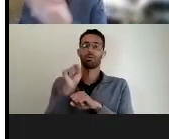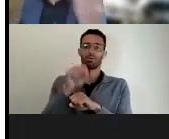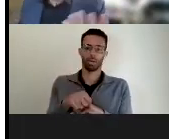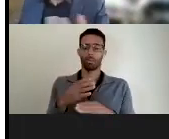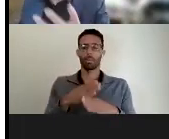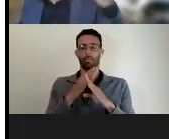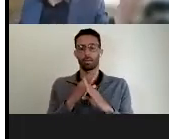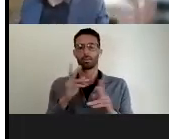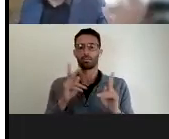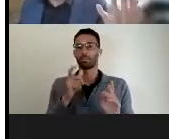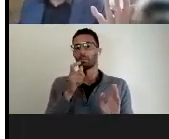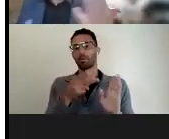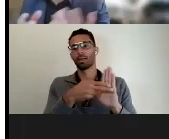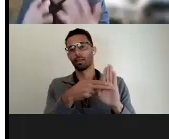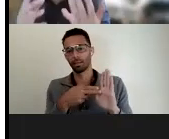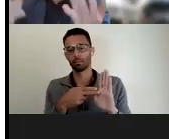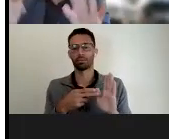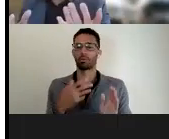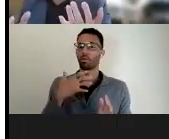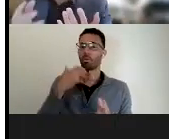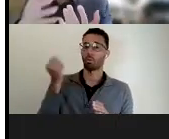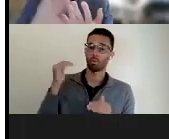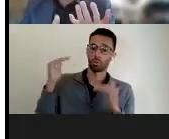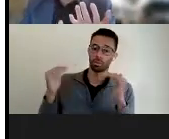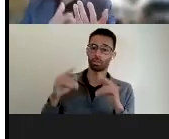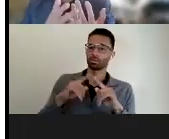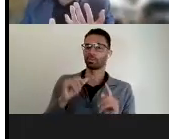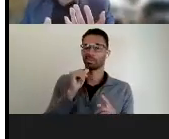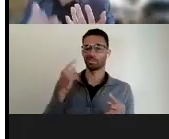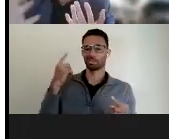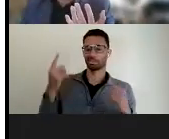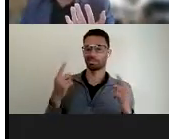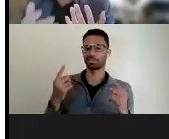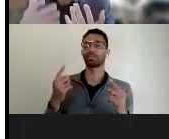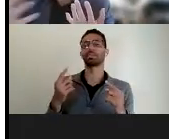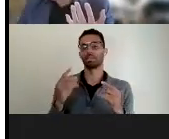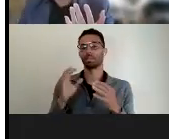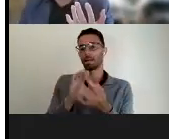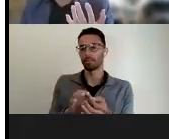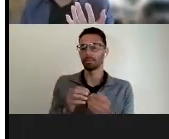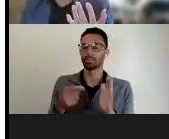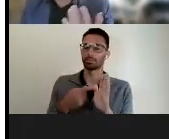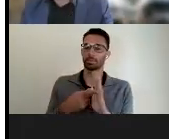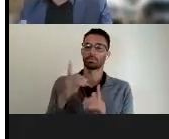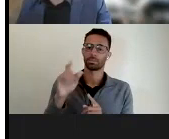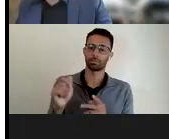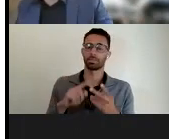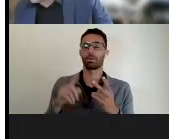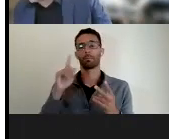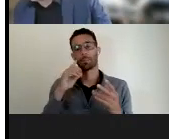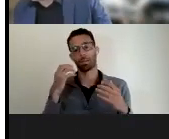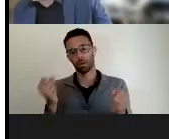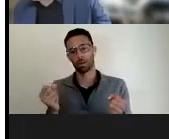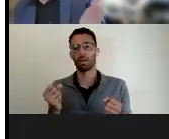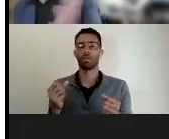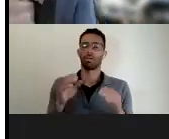people who are labeled as older adults, but not thought of that they could have disabilities or mental health needs and behavioral health needs, or people